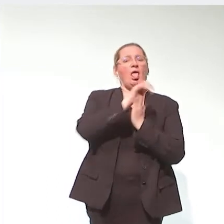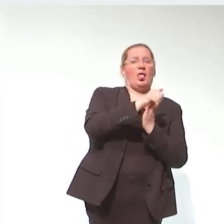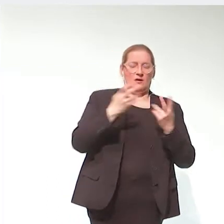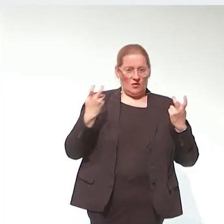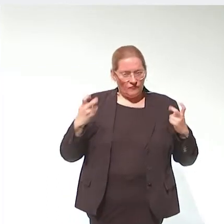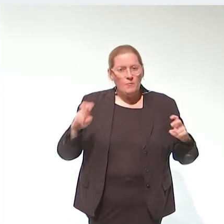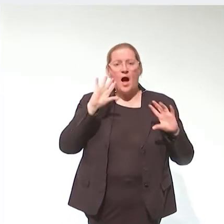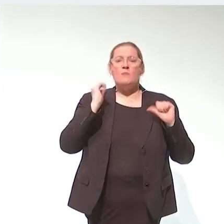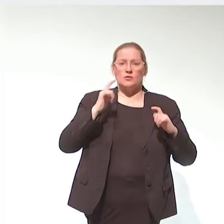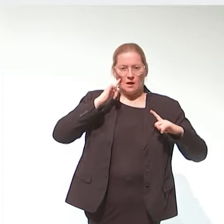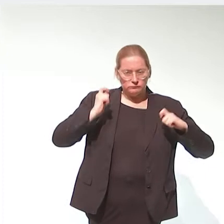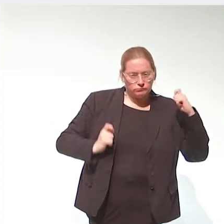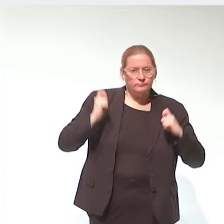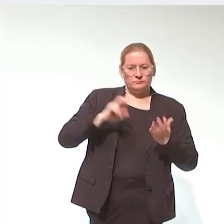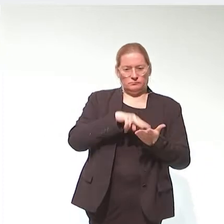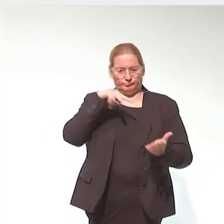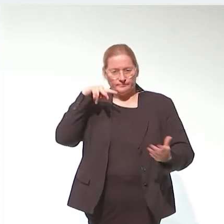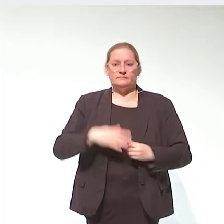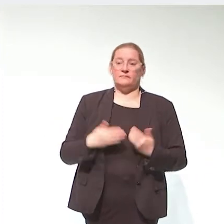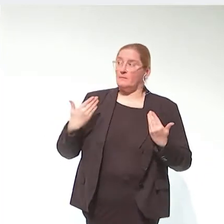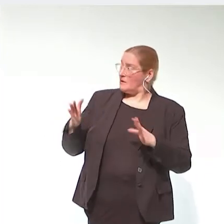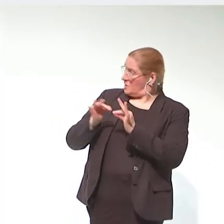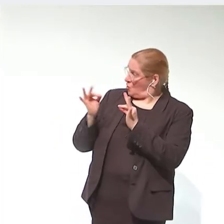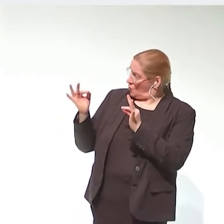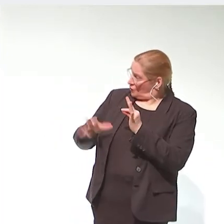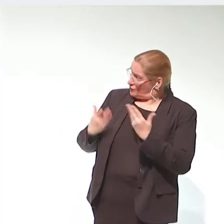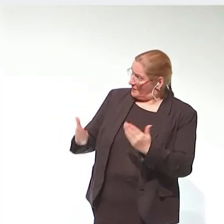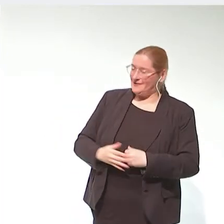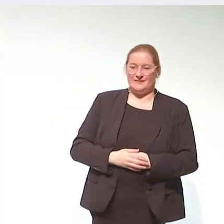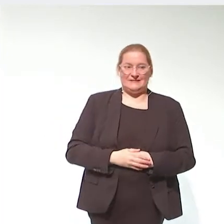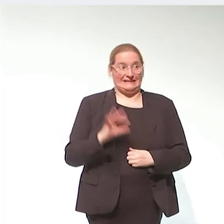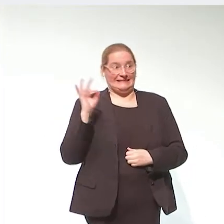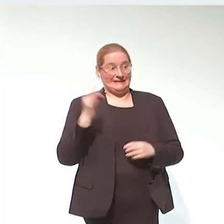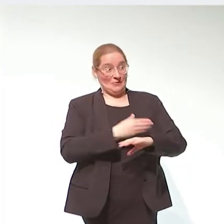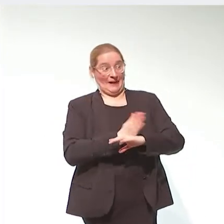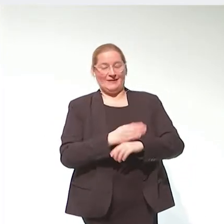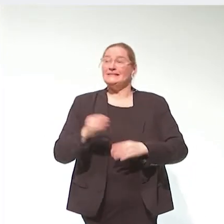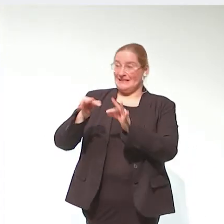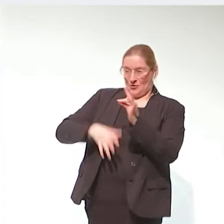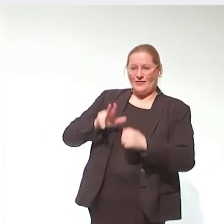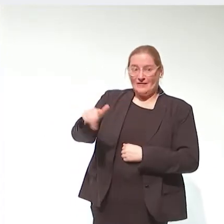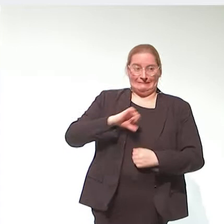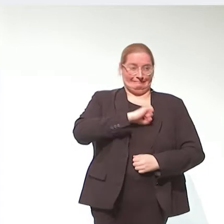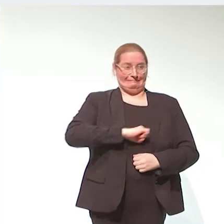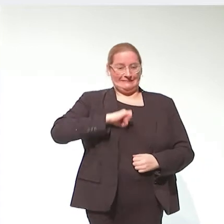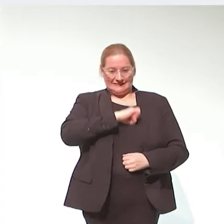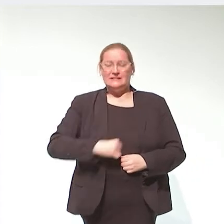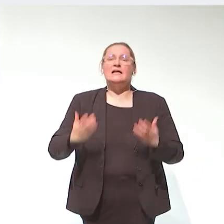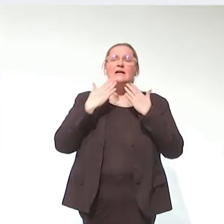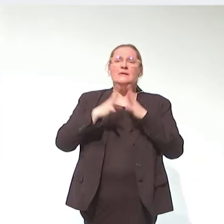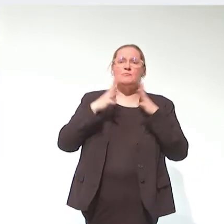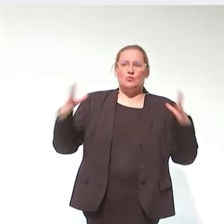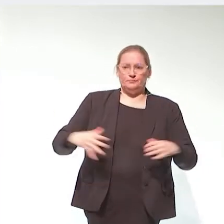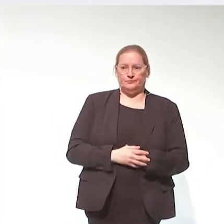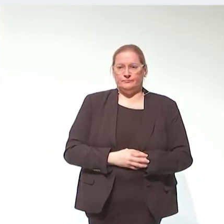inviter à vous diriger par... I'm sorry, but I'm going to ask you to conclude.